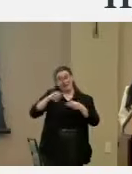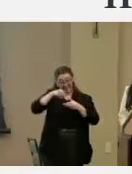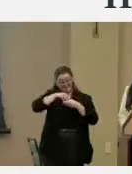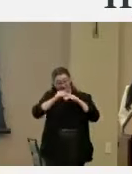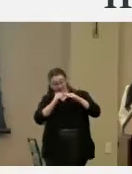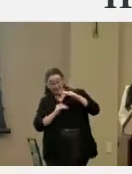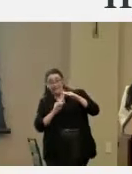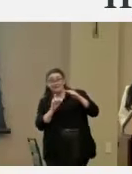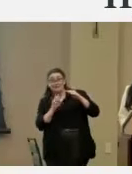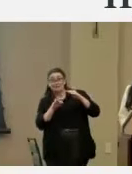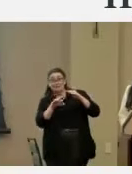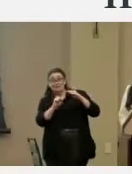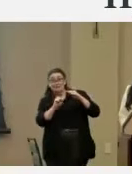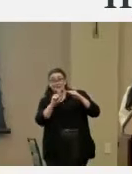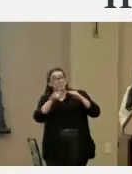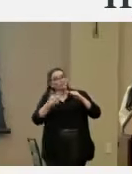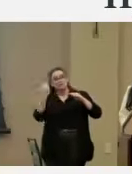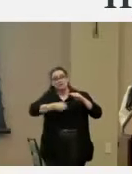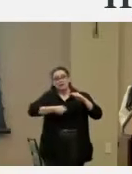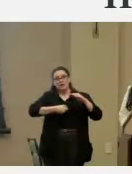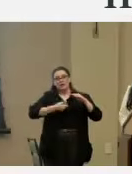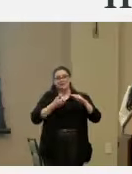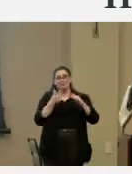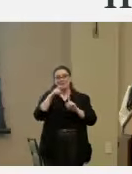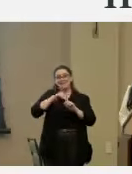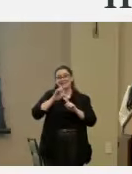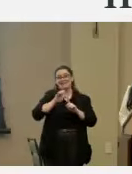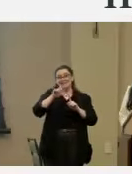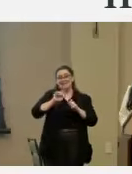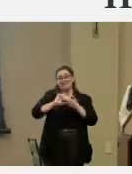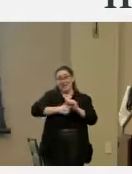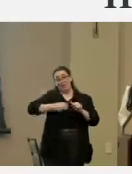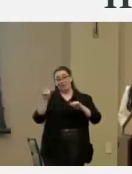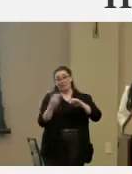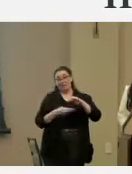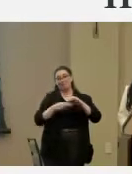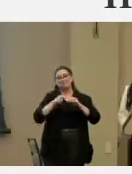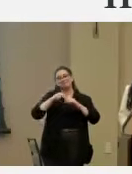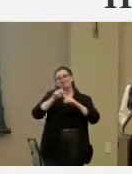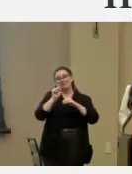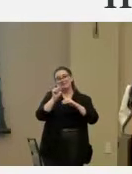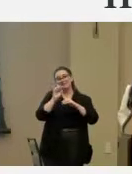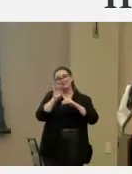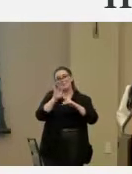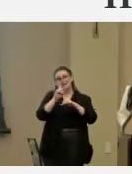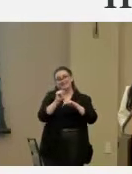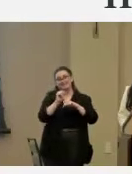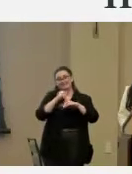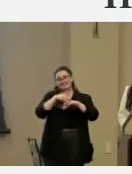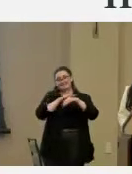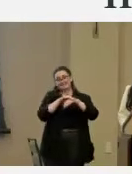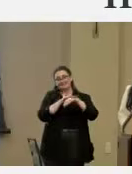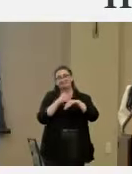in the dermis, and nothing shuts down a toxic T cell better than topical steroids. There's also